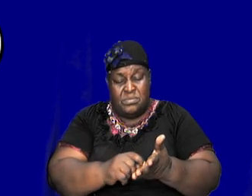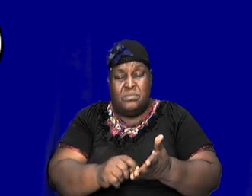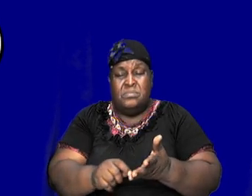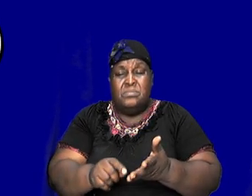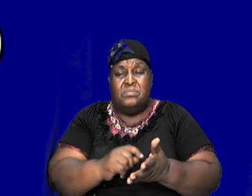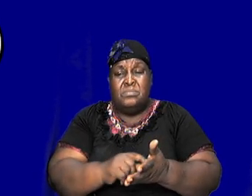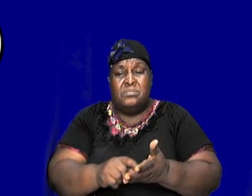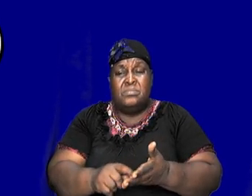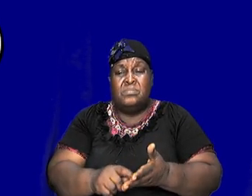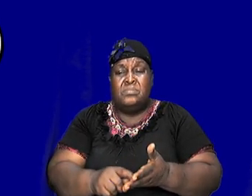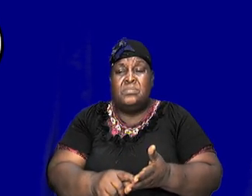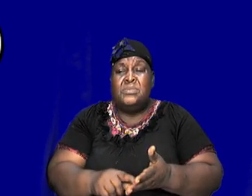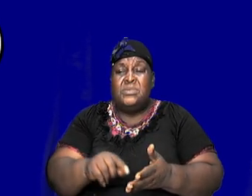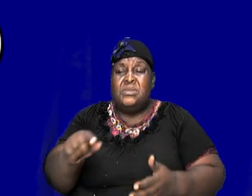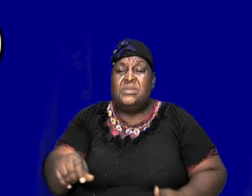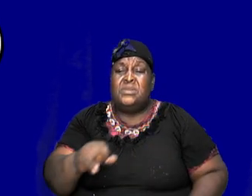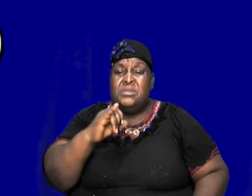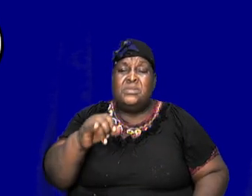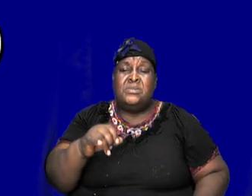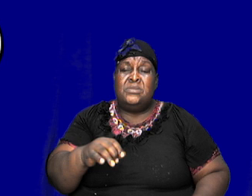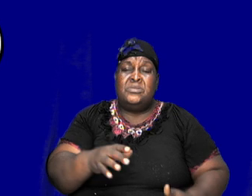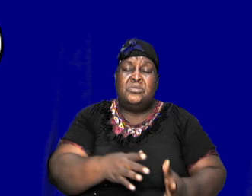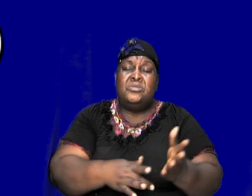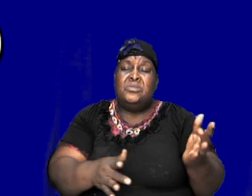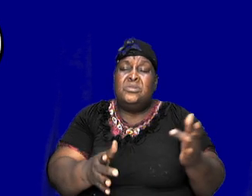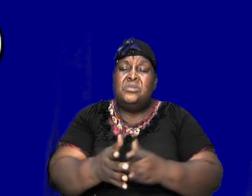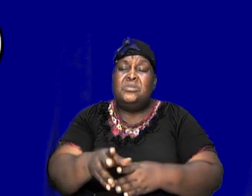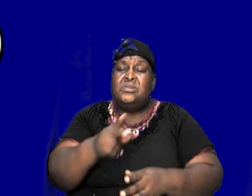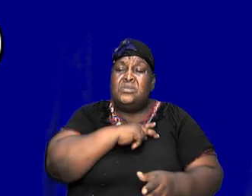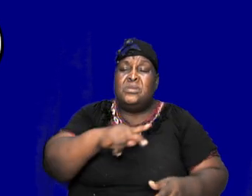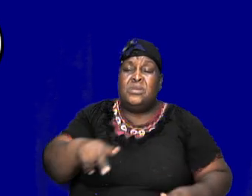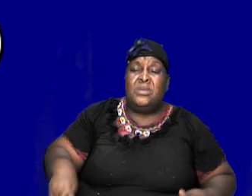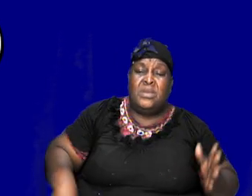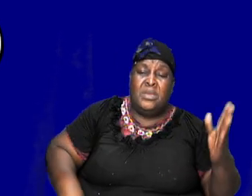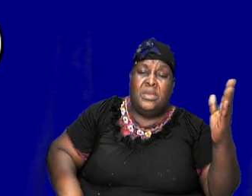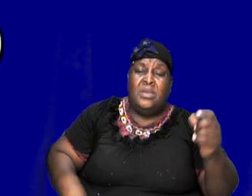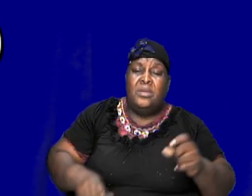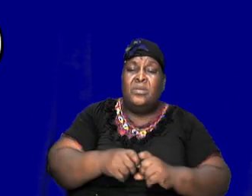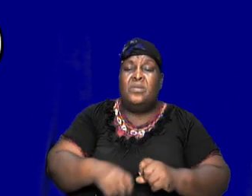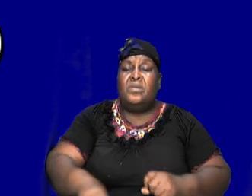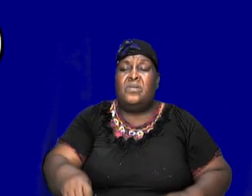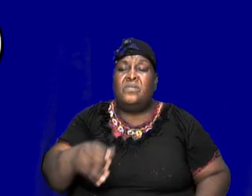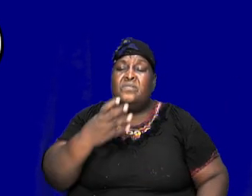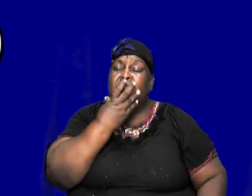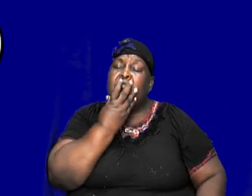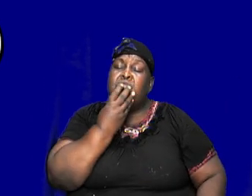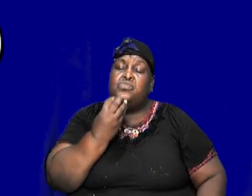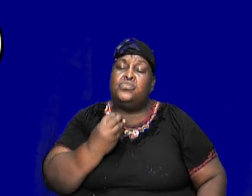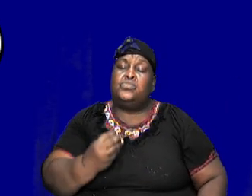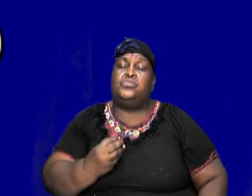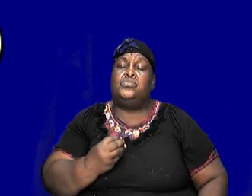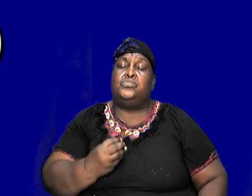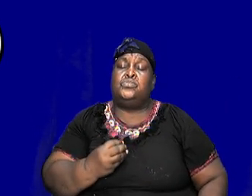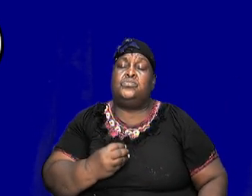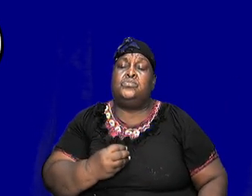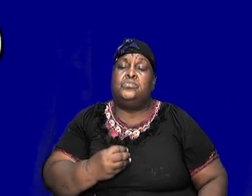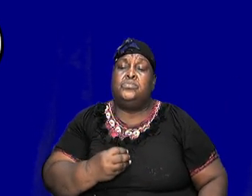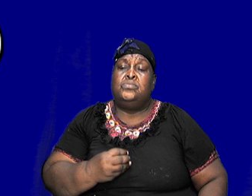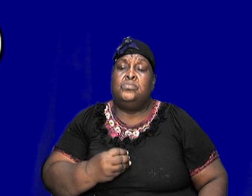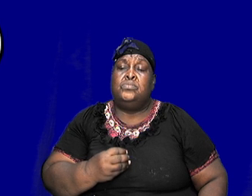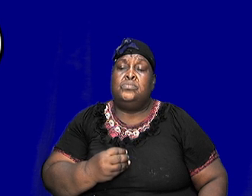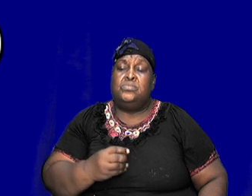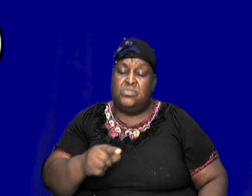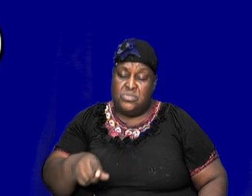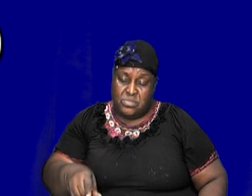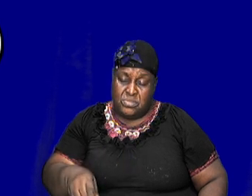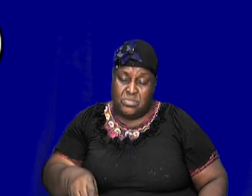this accusation written, this is Jesus, King of the Jews. So this is actually, as I said